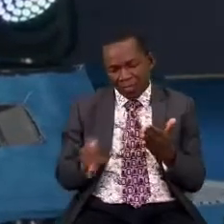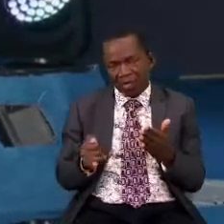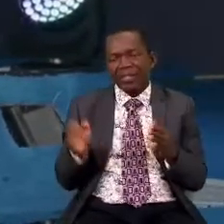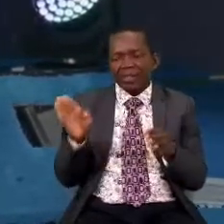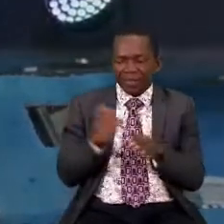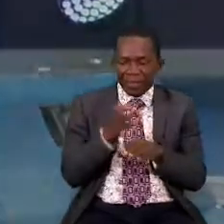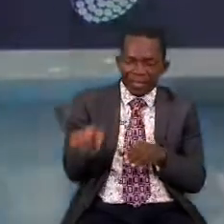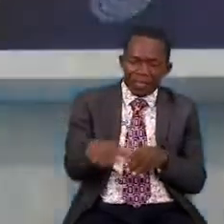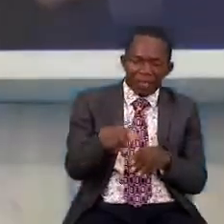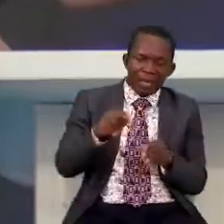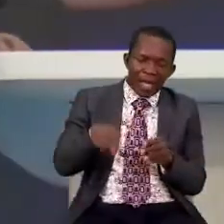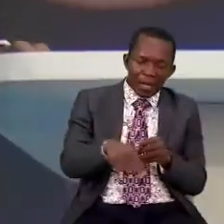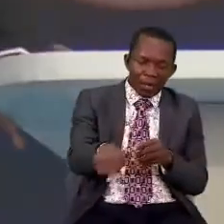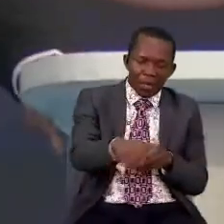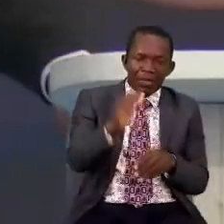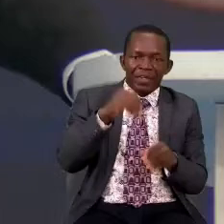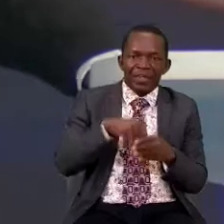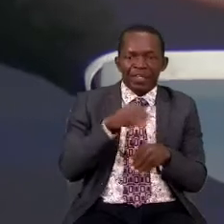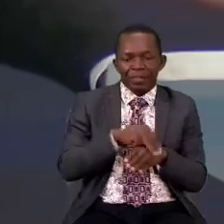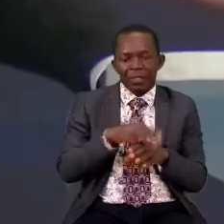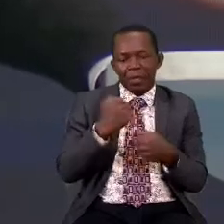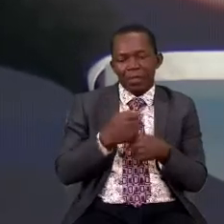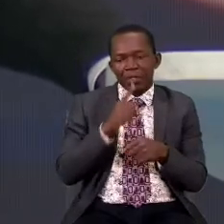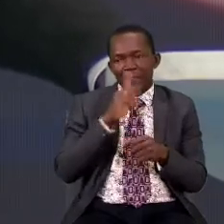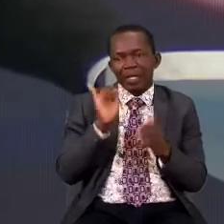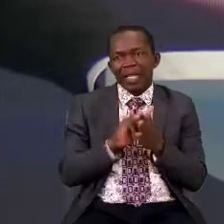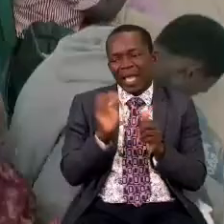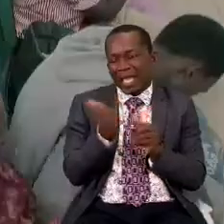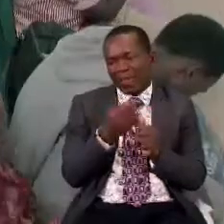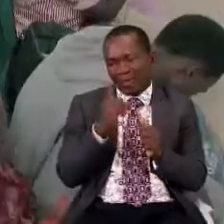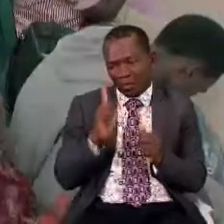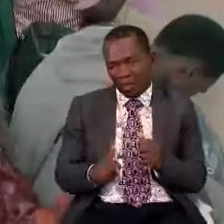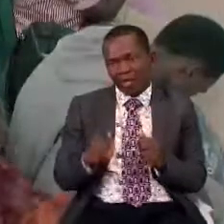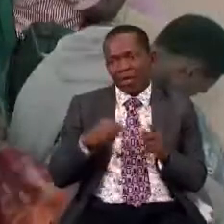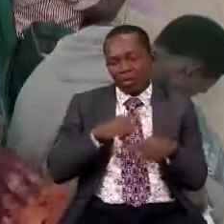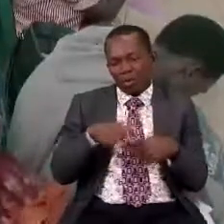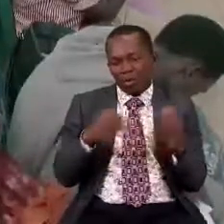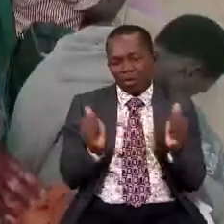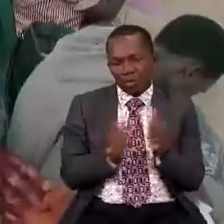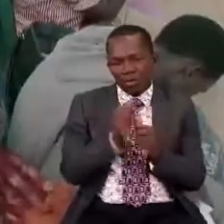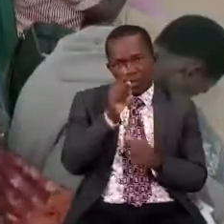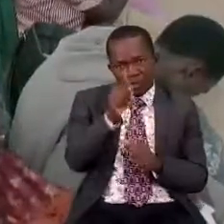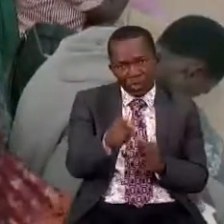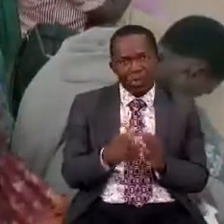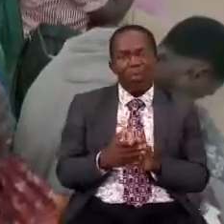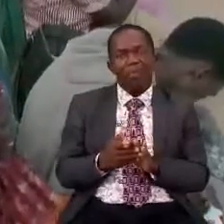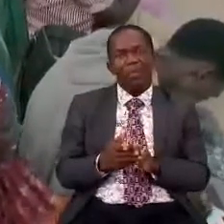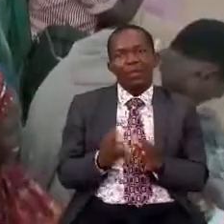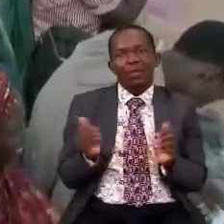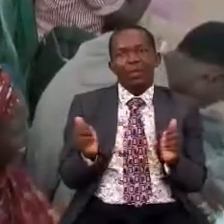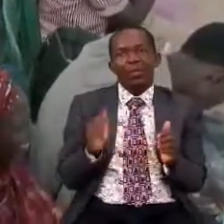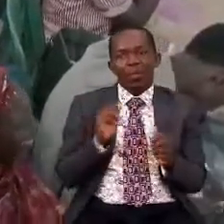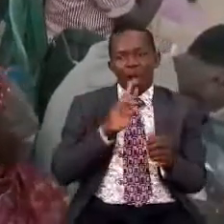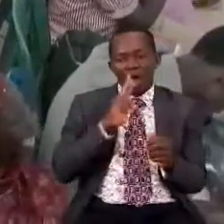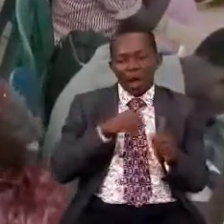you. We're all going to the promised land where we'll get there. Amen. Promised land.